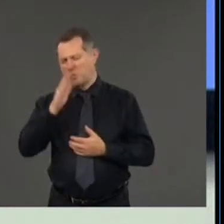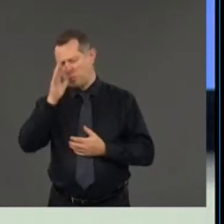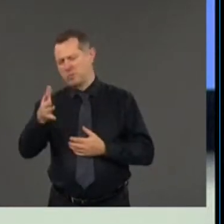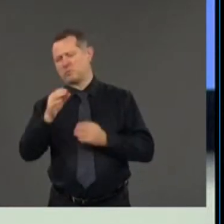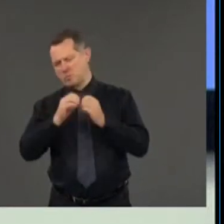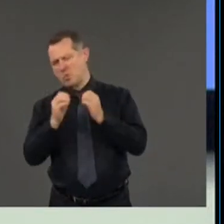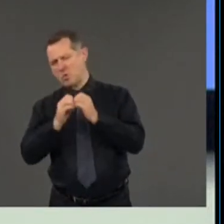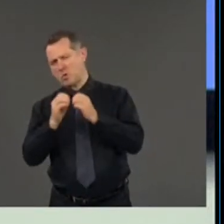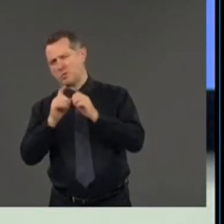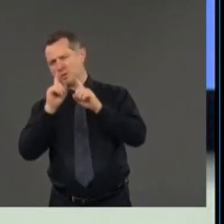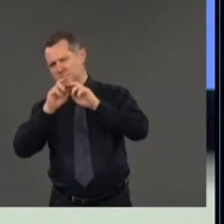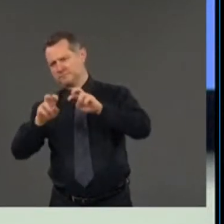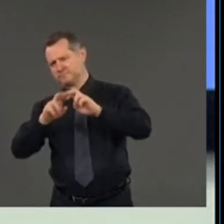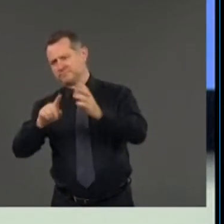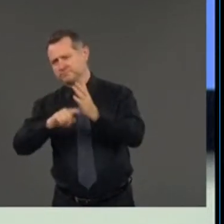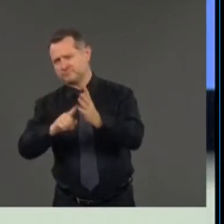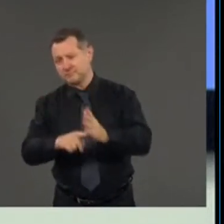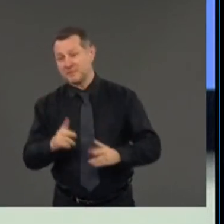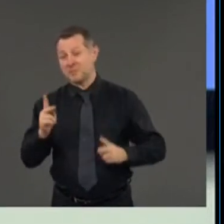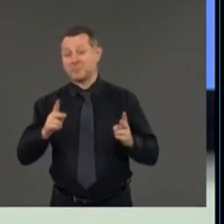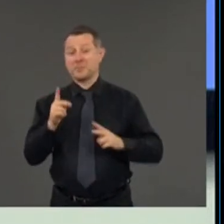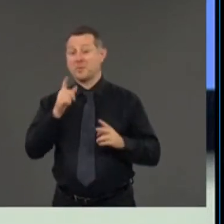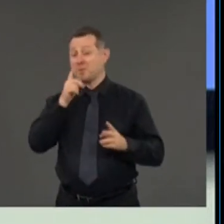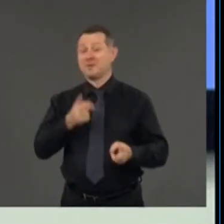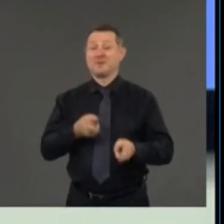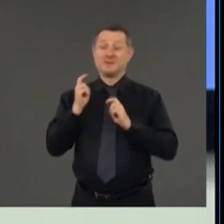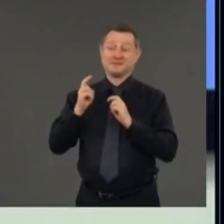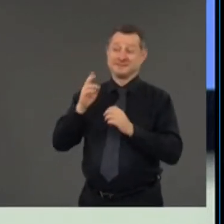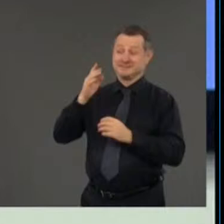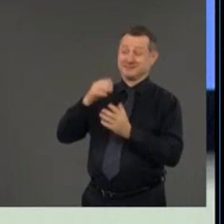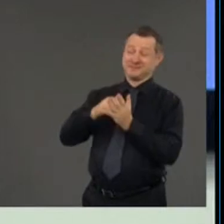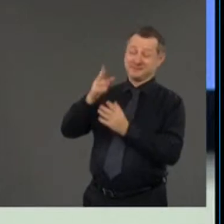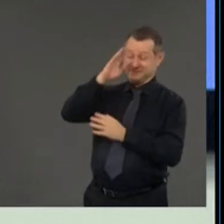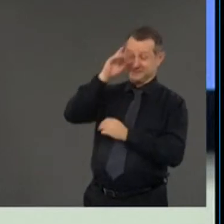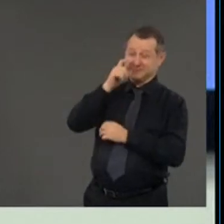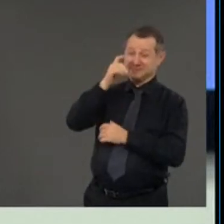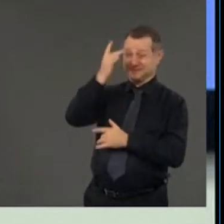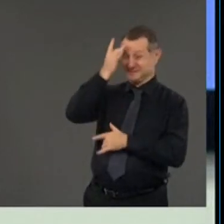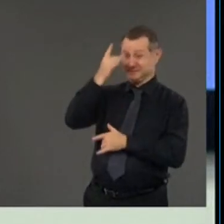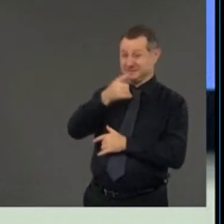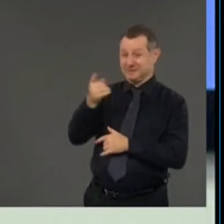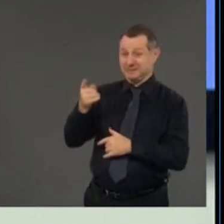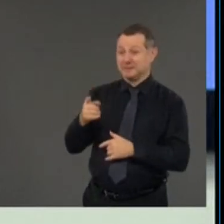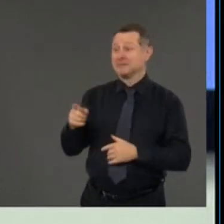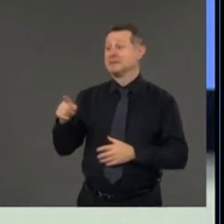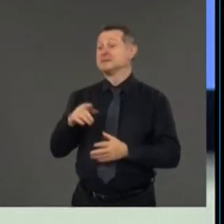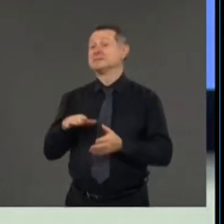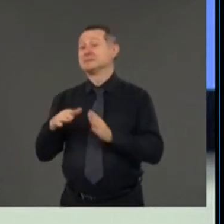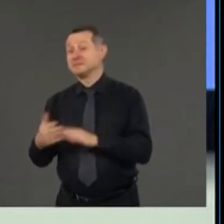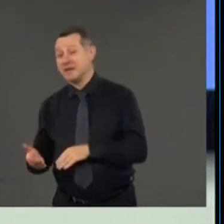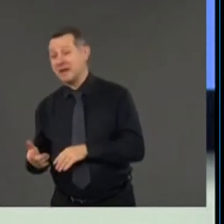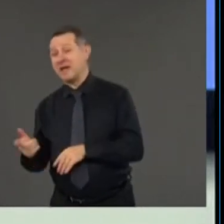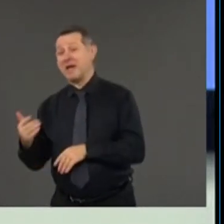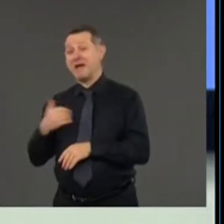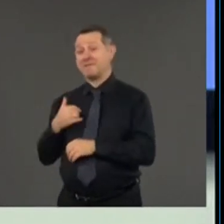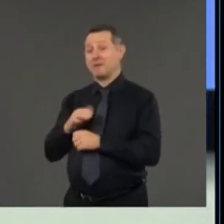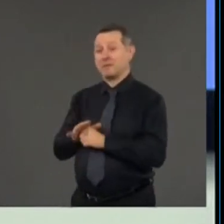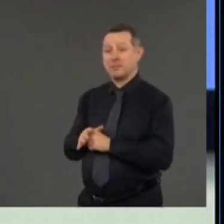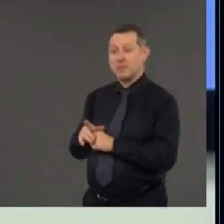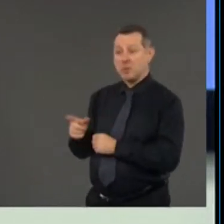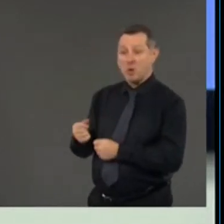many times when people end up with an illness and they say they died with X, but that didn't cause them to die from